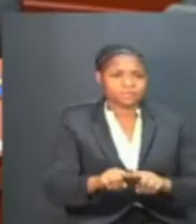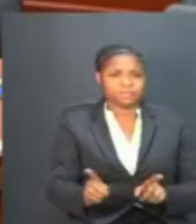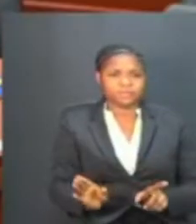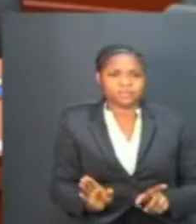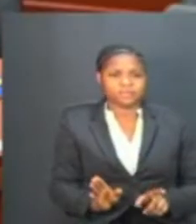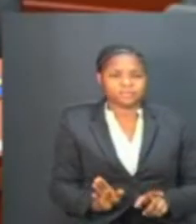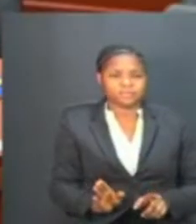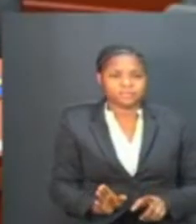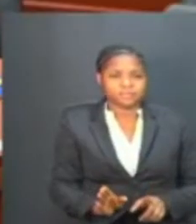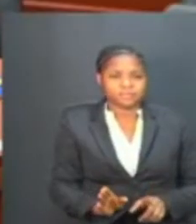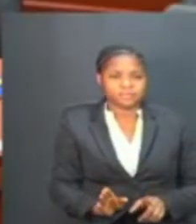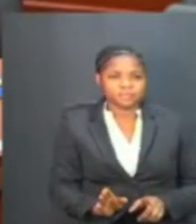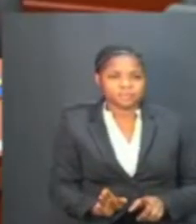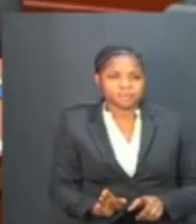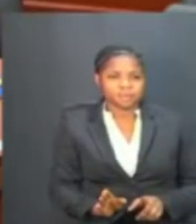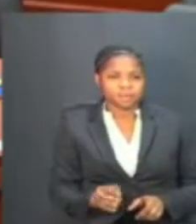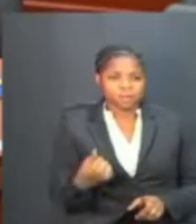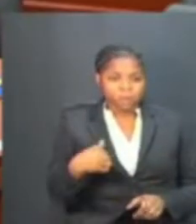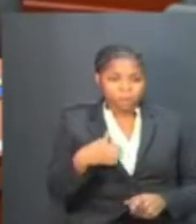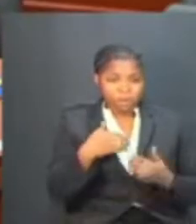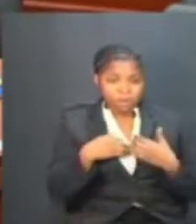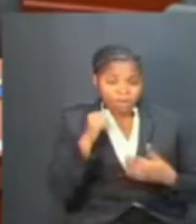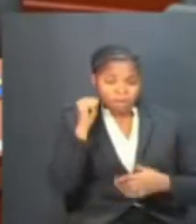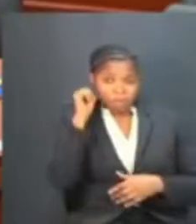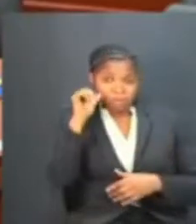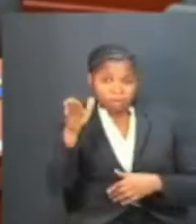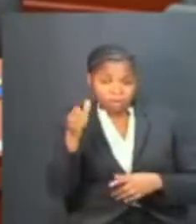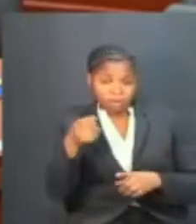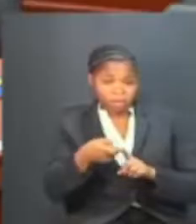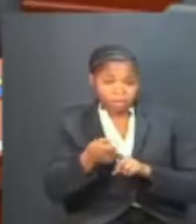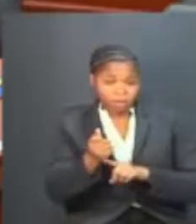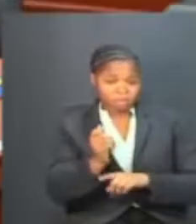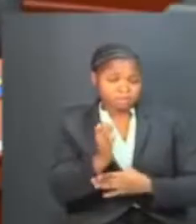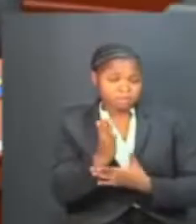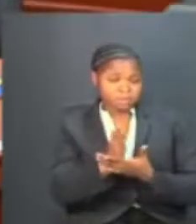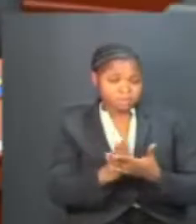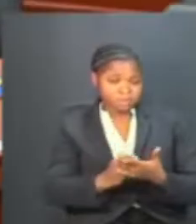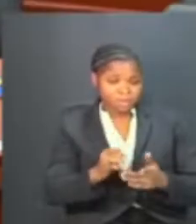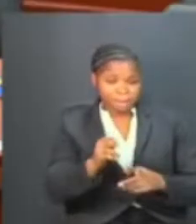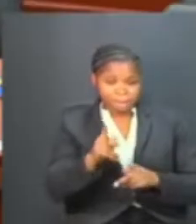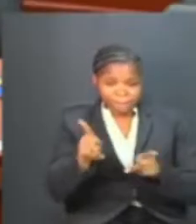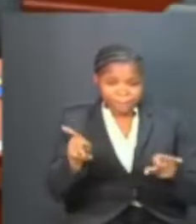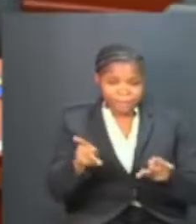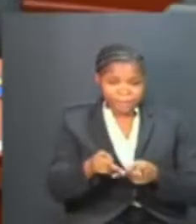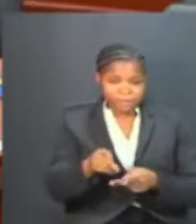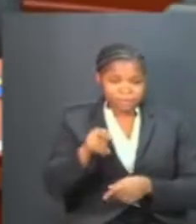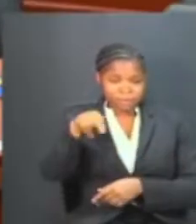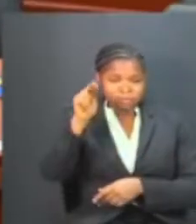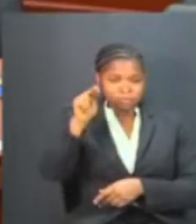If they vary, there are women from some traditions in the north, they wear the batakari with shorts.